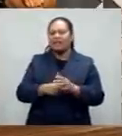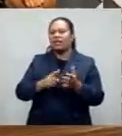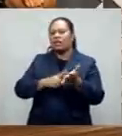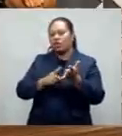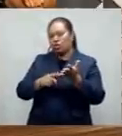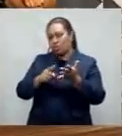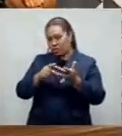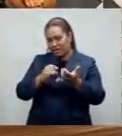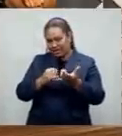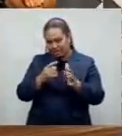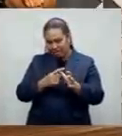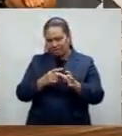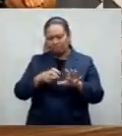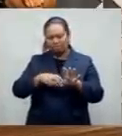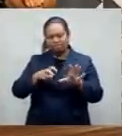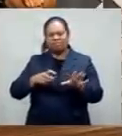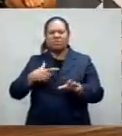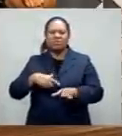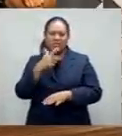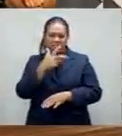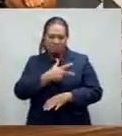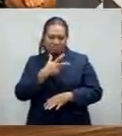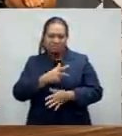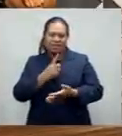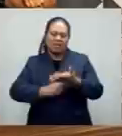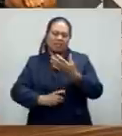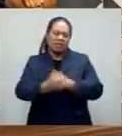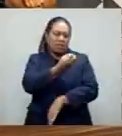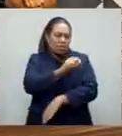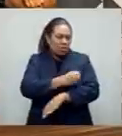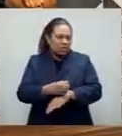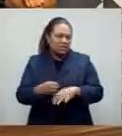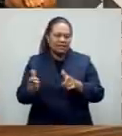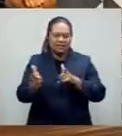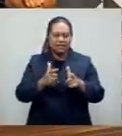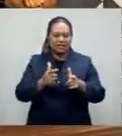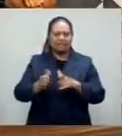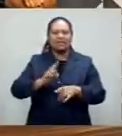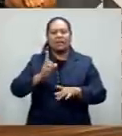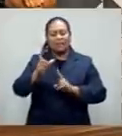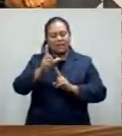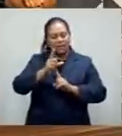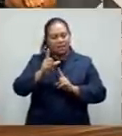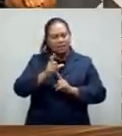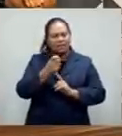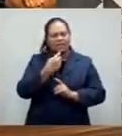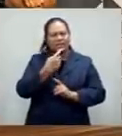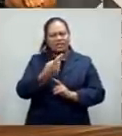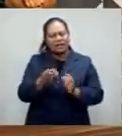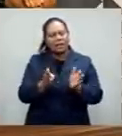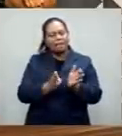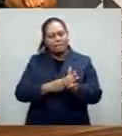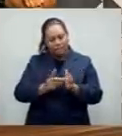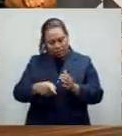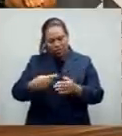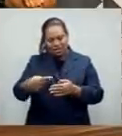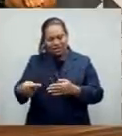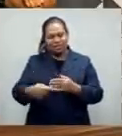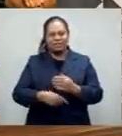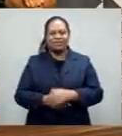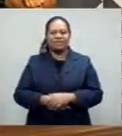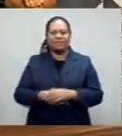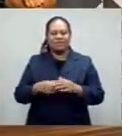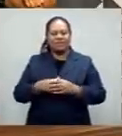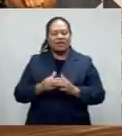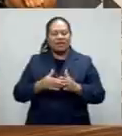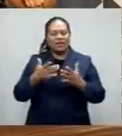Luisa Tisolo were injured at the recent Oceania Sevens. However, for Captain Rusila Nangasao, the journey must continue. The